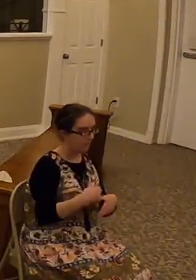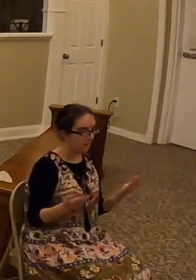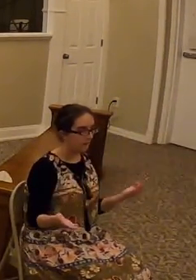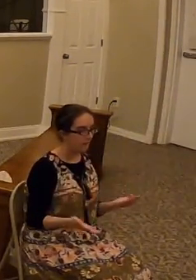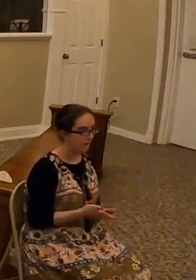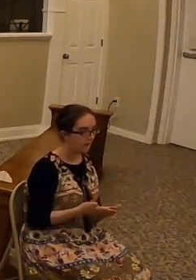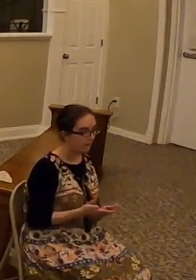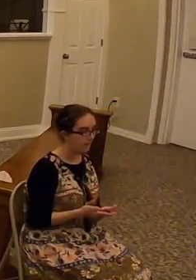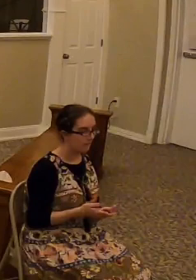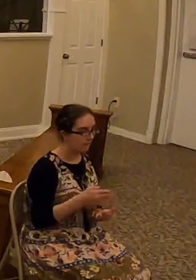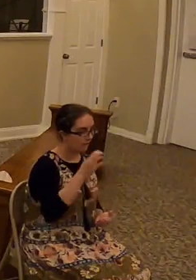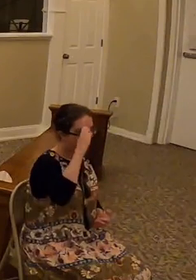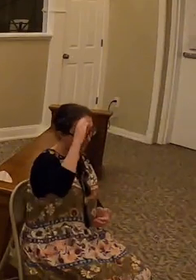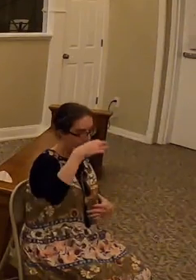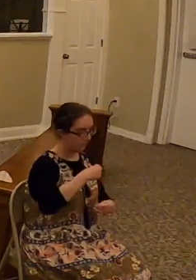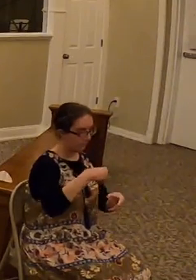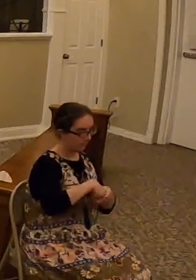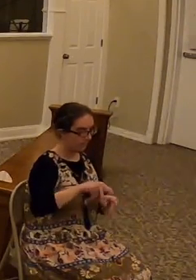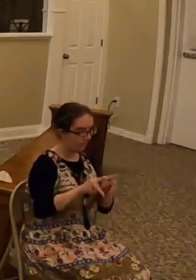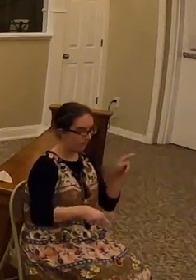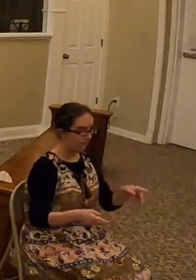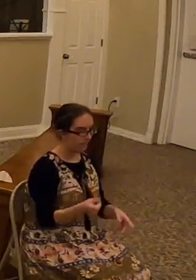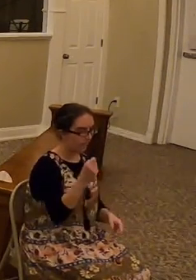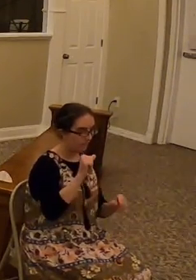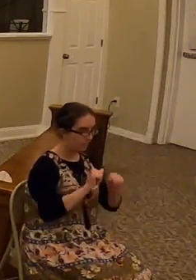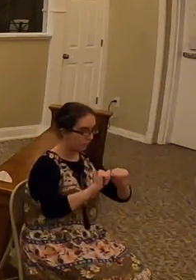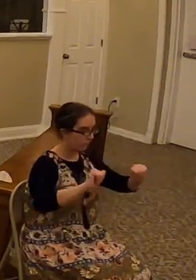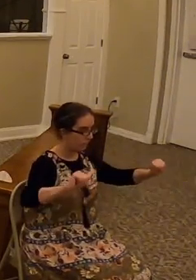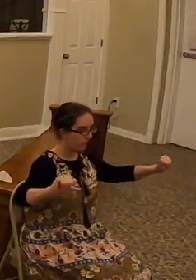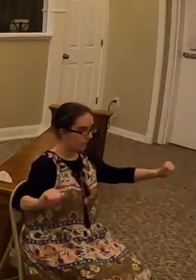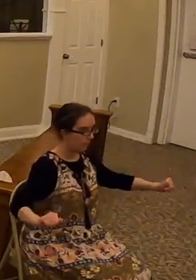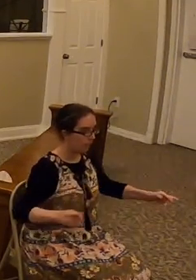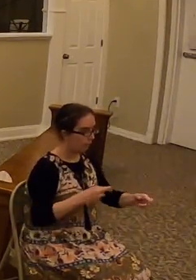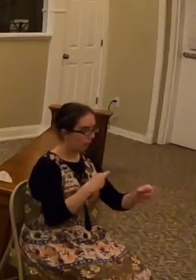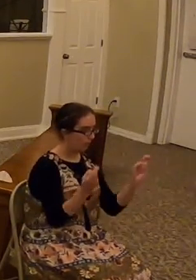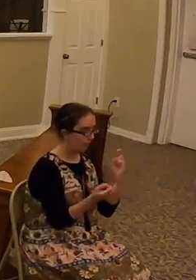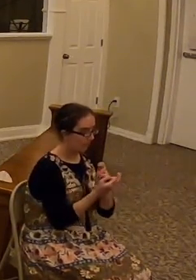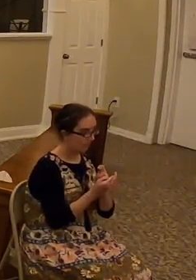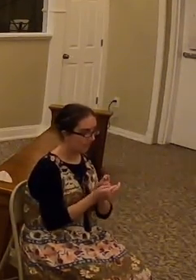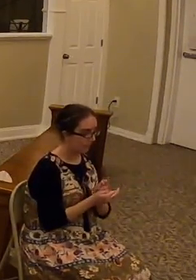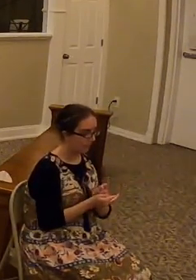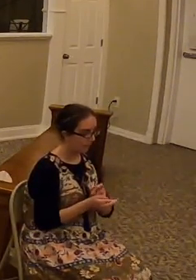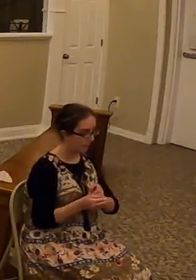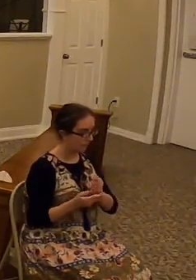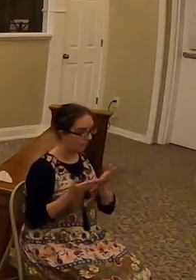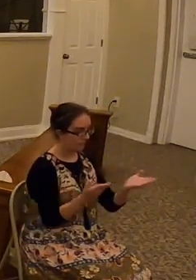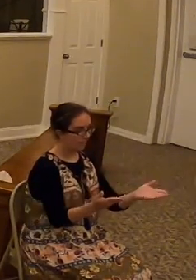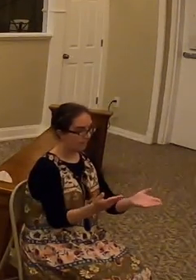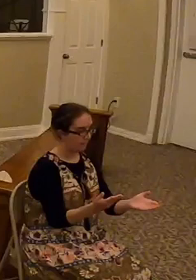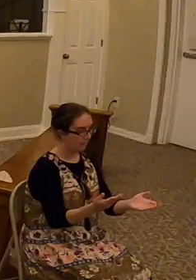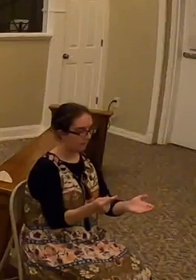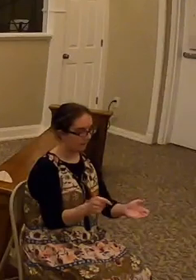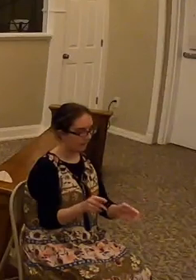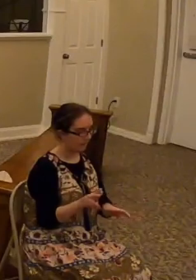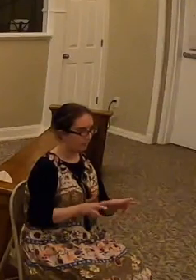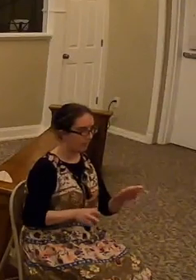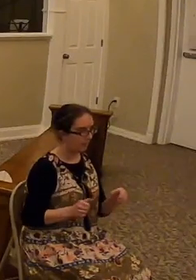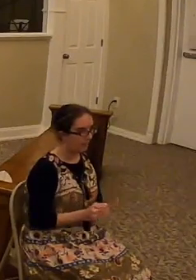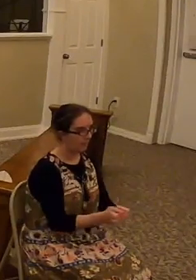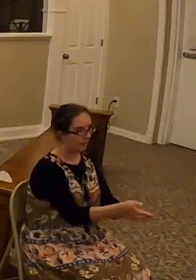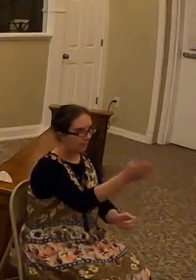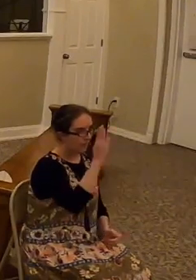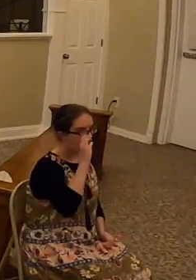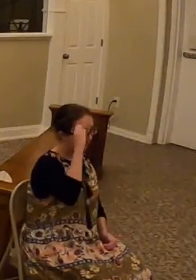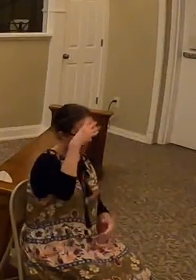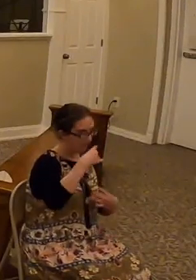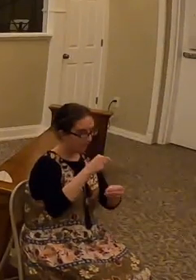here. Amen. He's interested in the people that are coming to an old-fashioned altar, repenting and turning their lives around and walking with God.